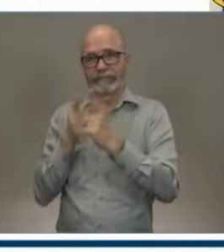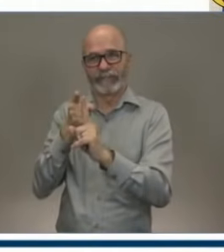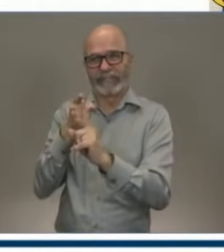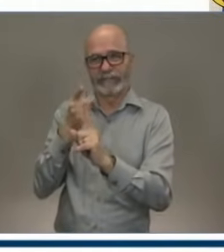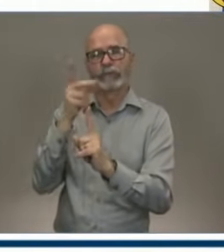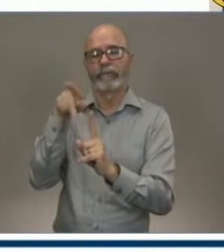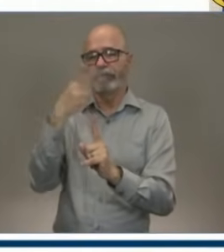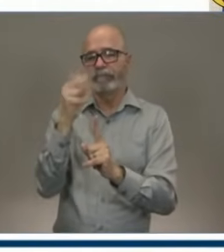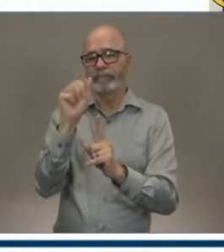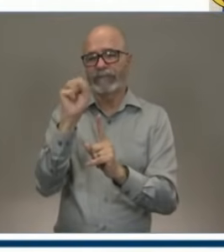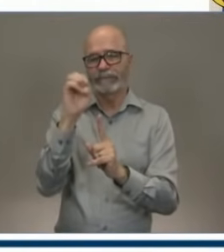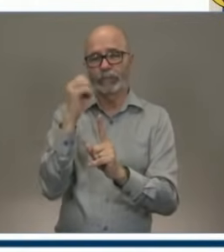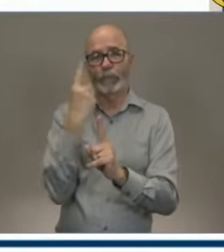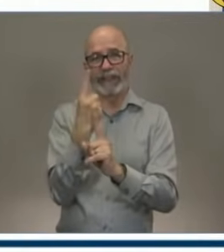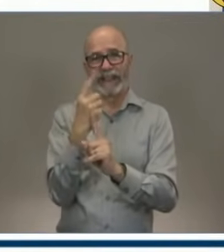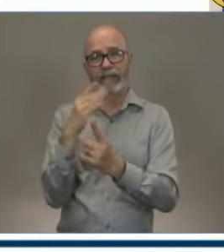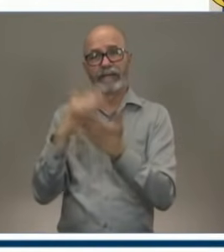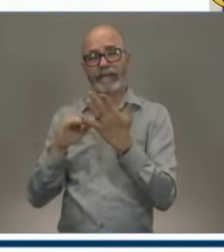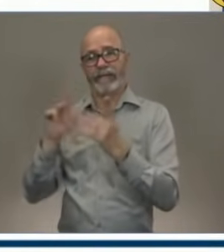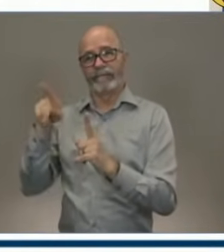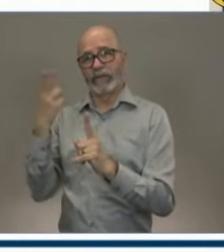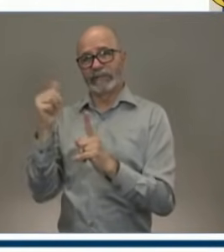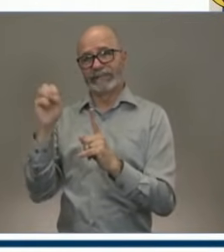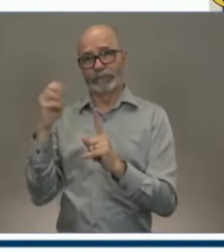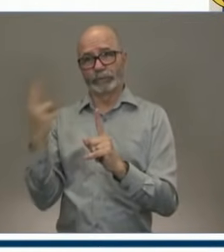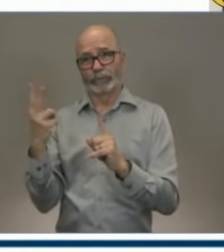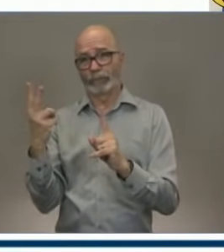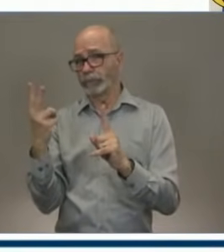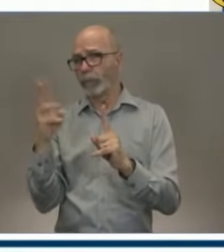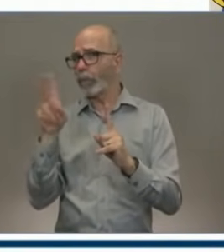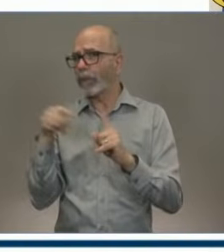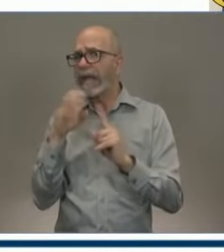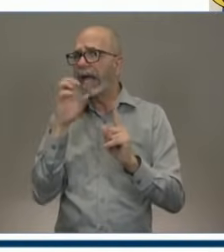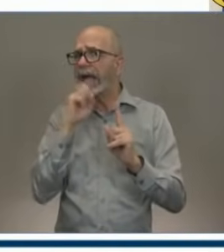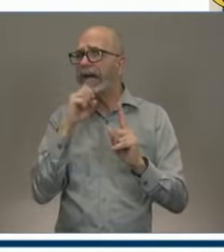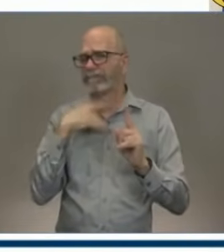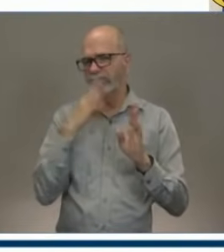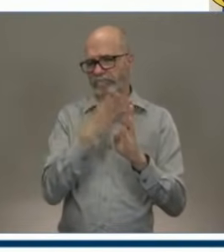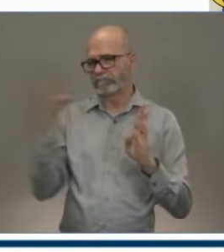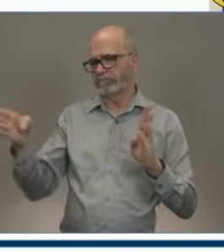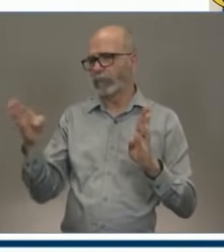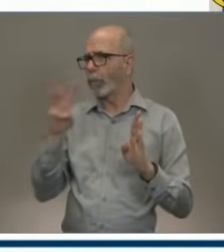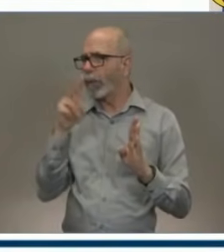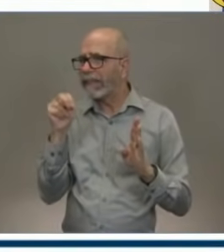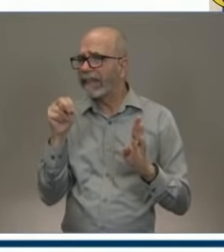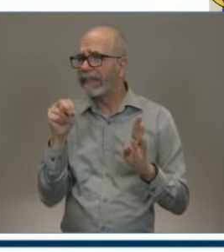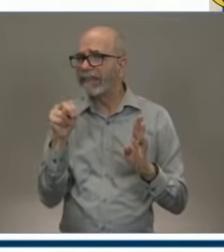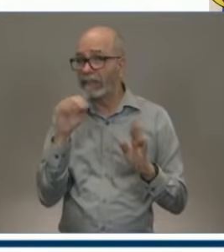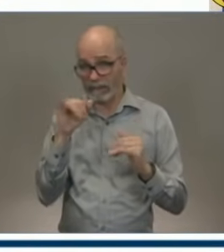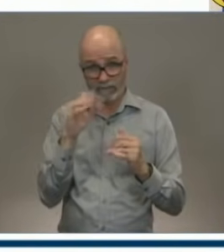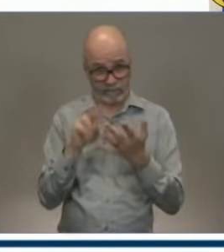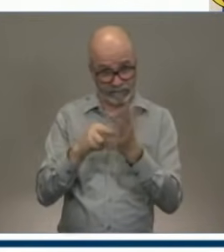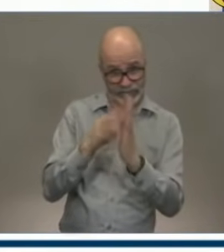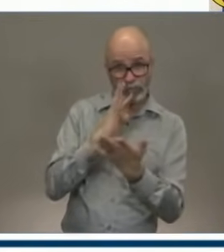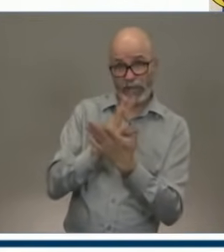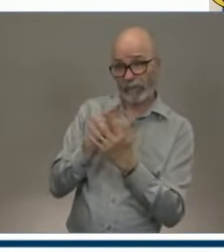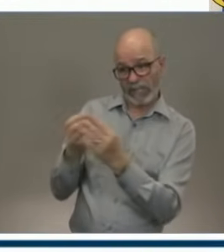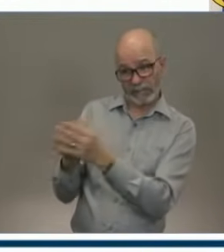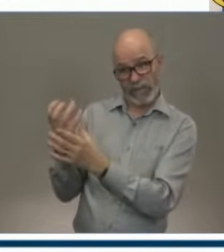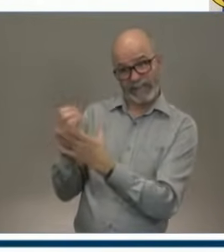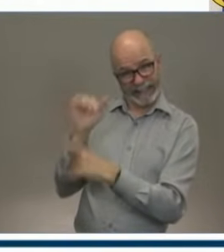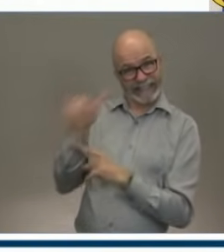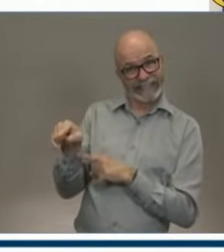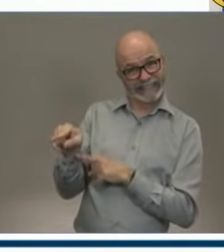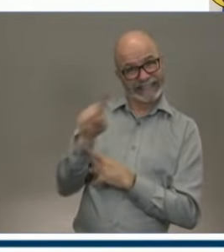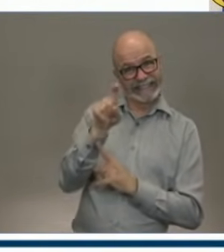may be wondering when they can get the vaccine, when that would be. Would that be in the spring then that you're talking about,